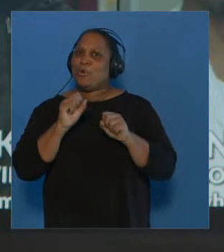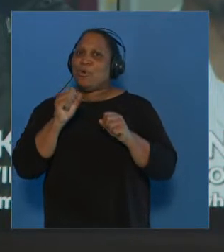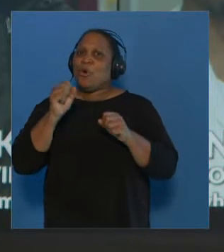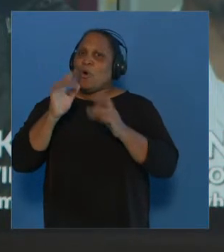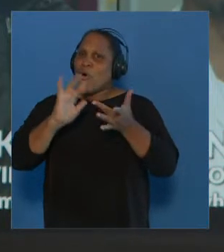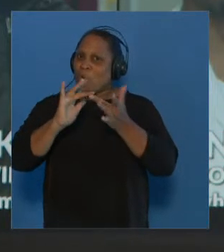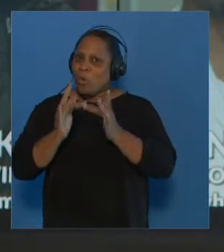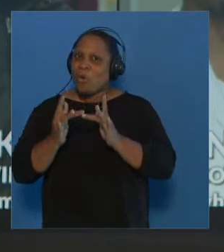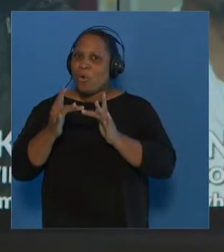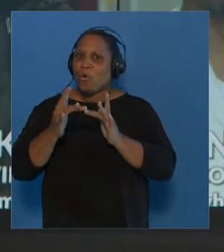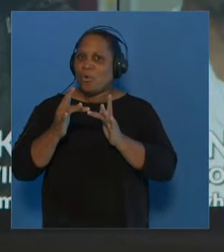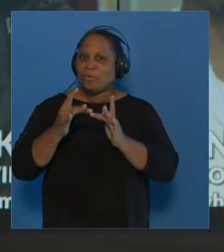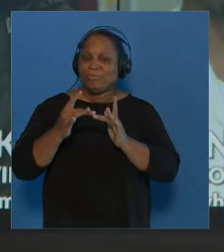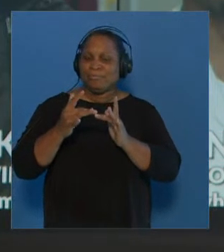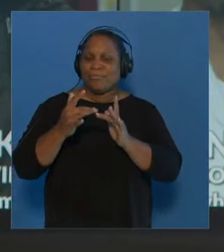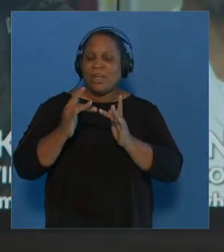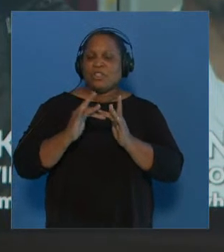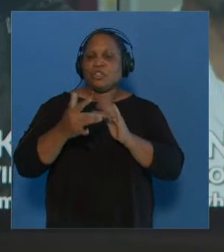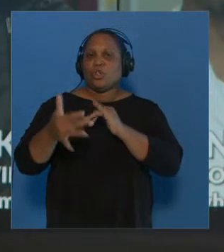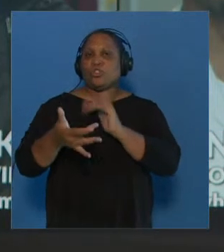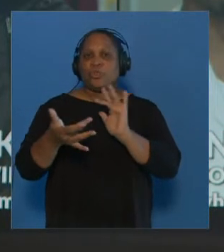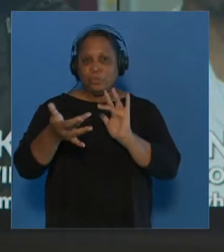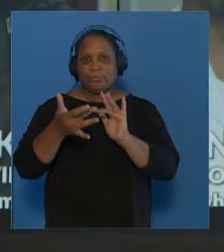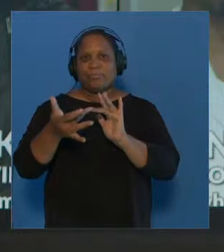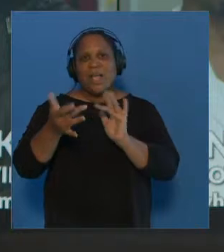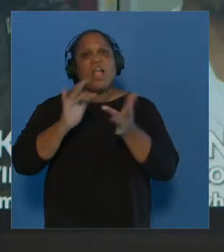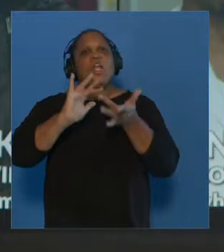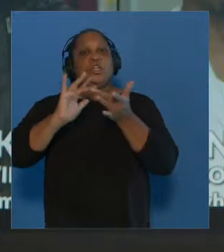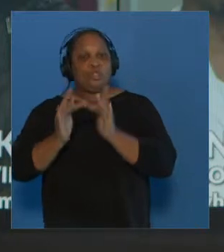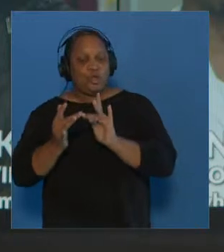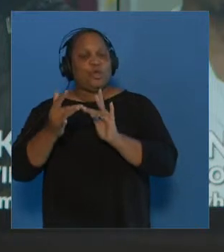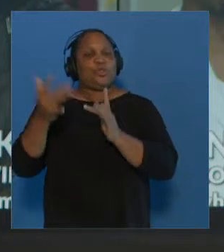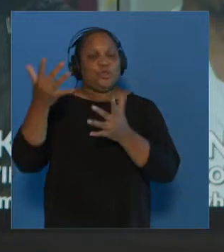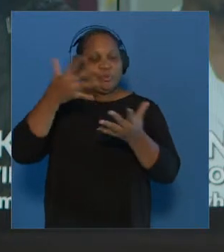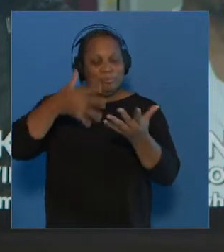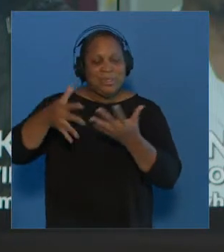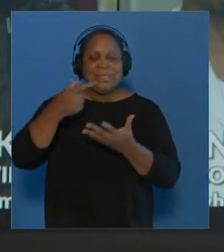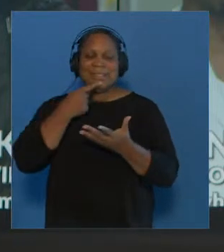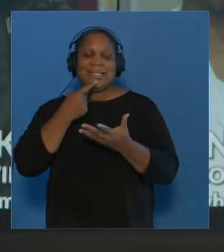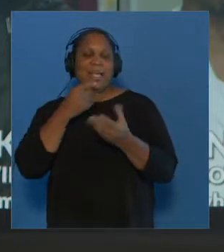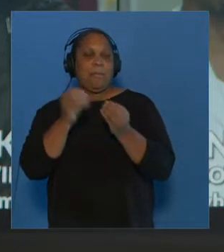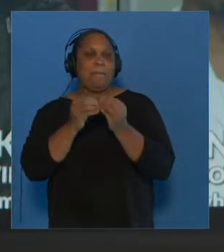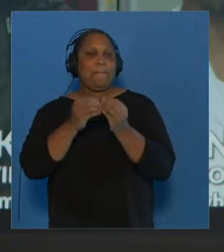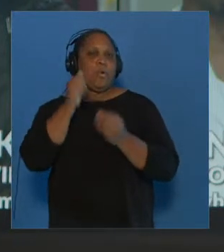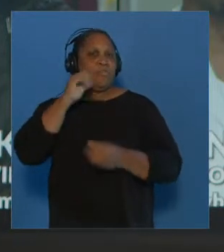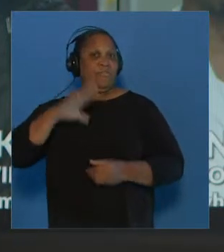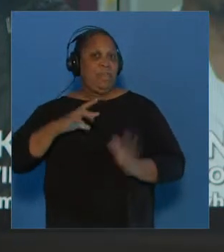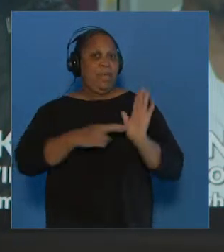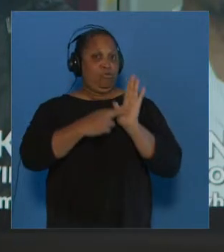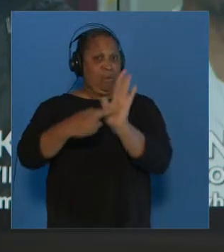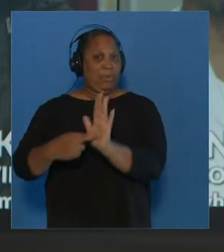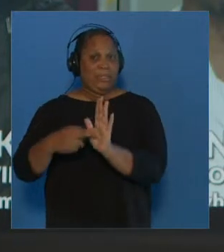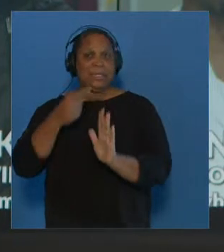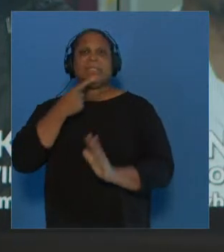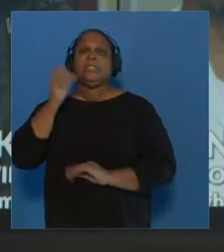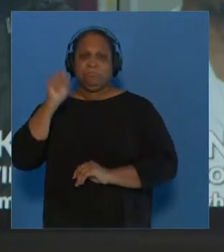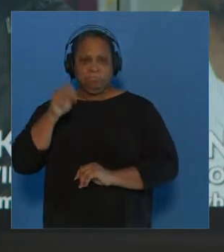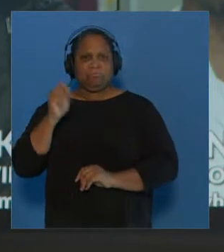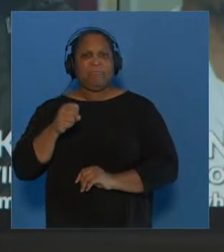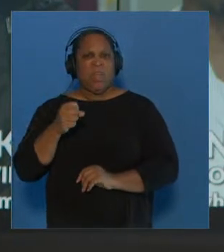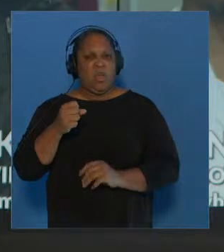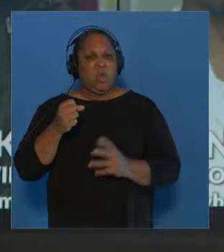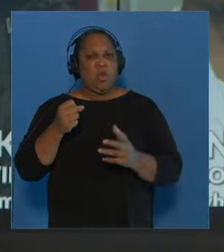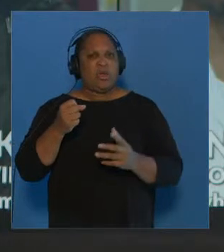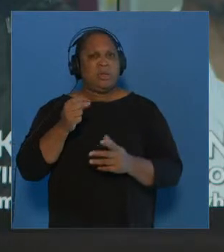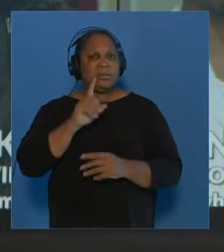female representation in the ministry, so just wanted to bring that. I'm certain, and there are many persons who have made that representation, and these are all